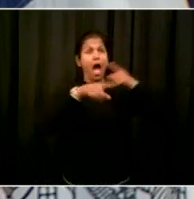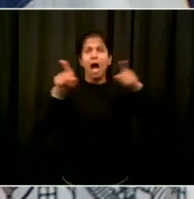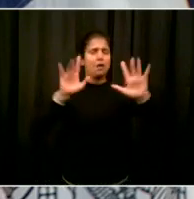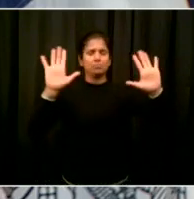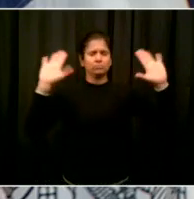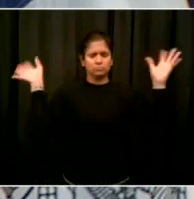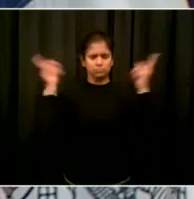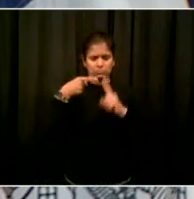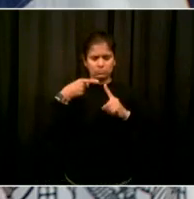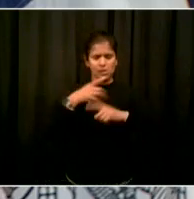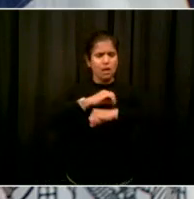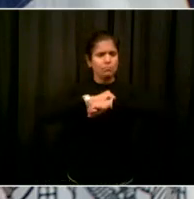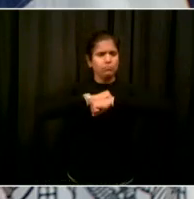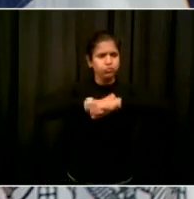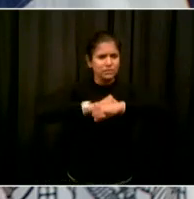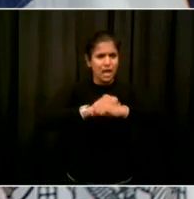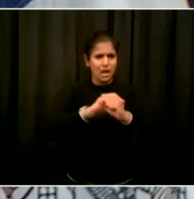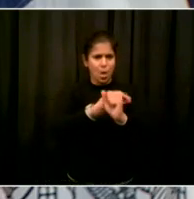be carrying the disease.